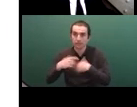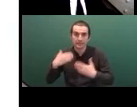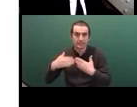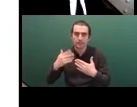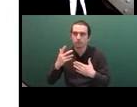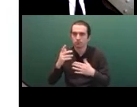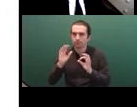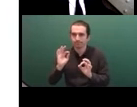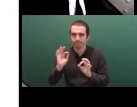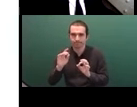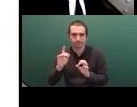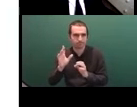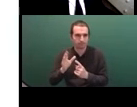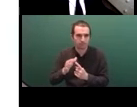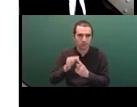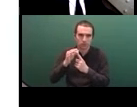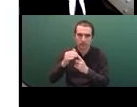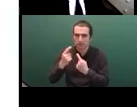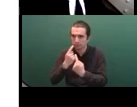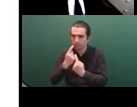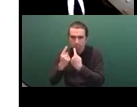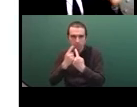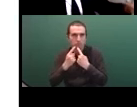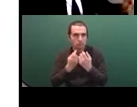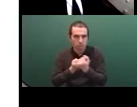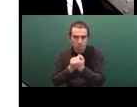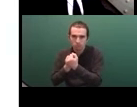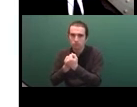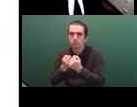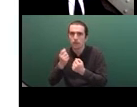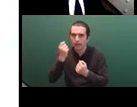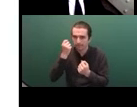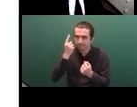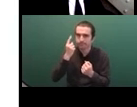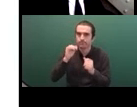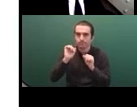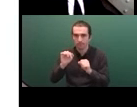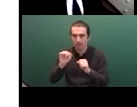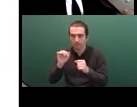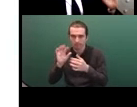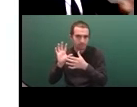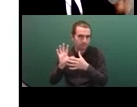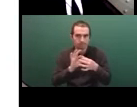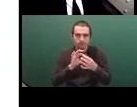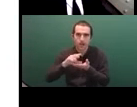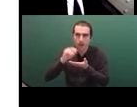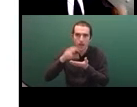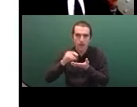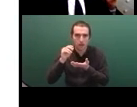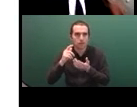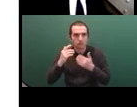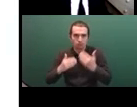and MEd courses that train teachers, but also the lecturers of those courses need to it. We also found out